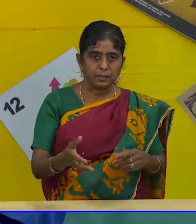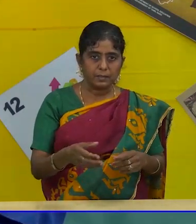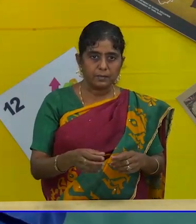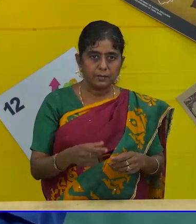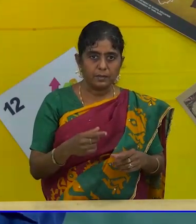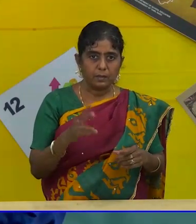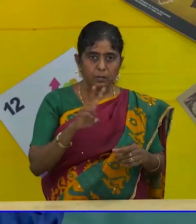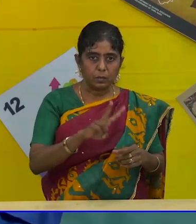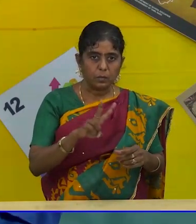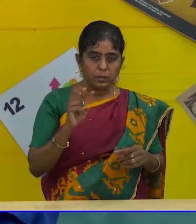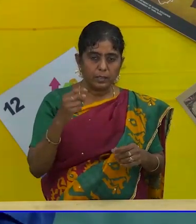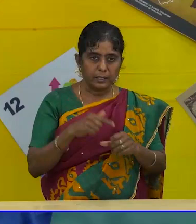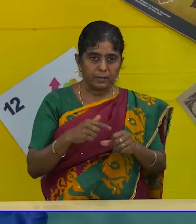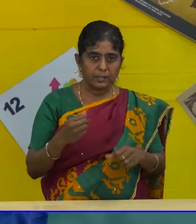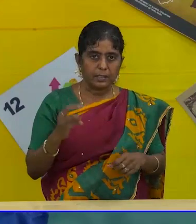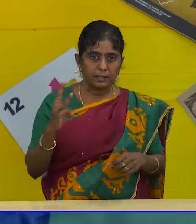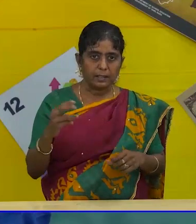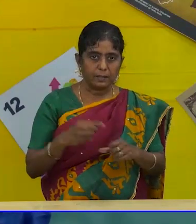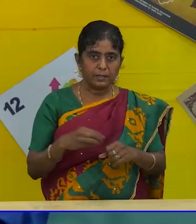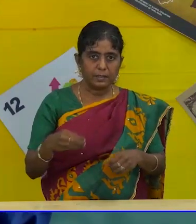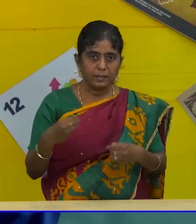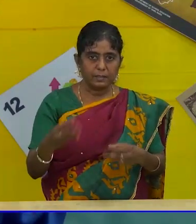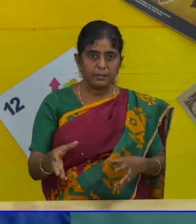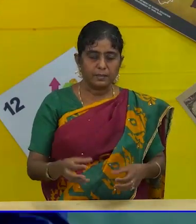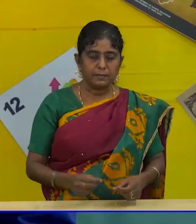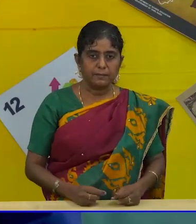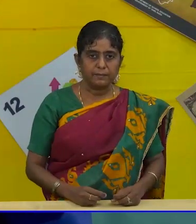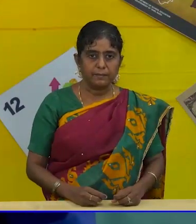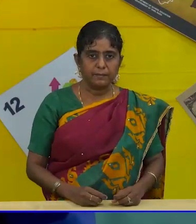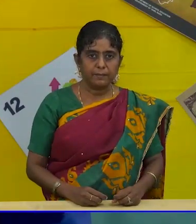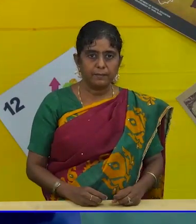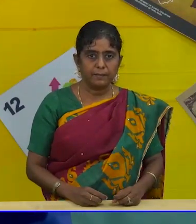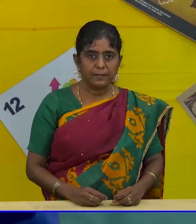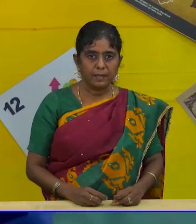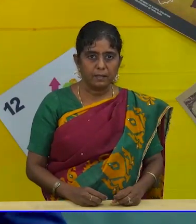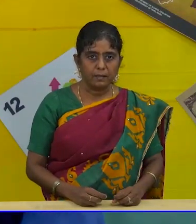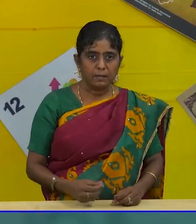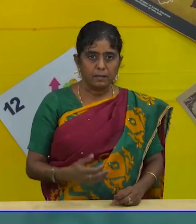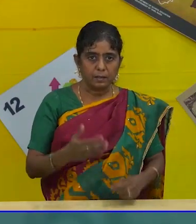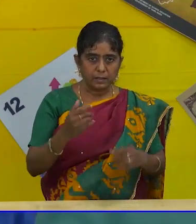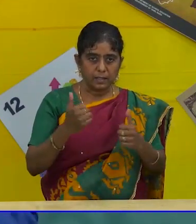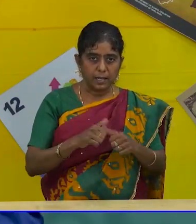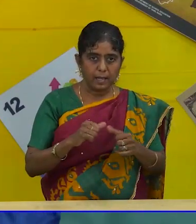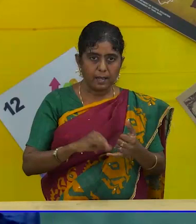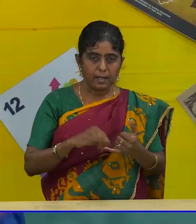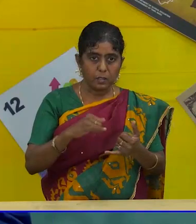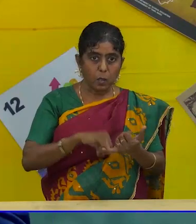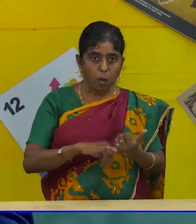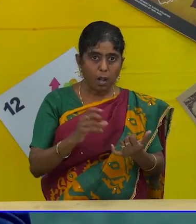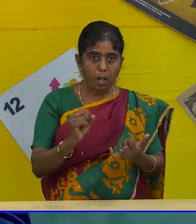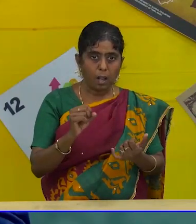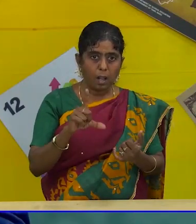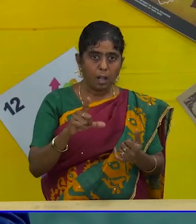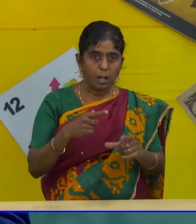system. 2 equations, 3 equations. For you in 10th standard, only 3 equations. So, you have to solve them and get the